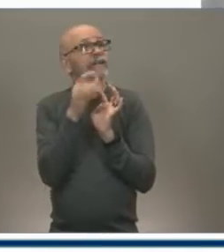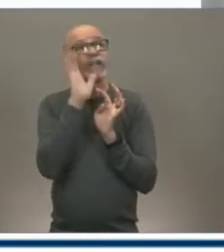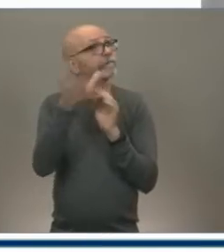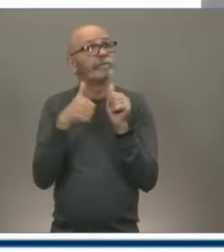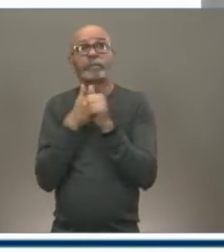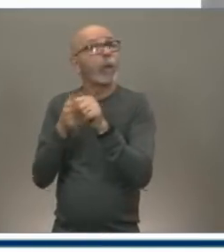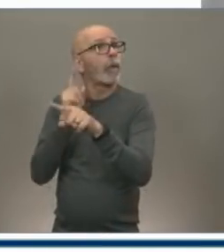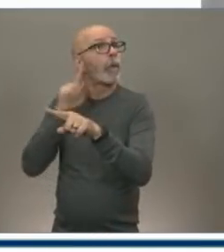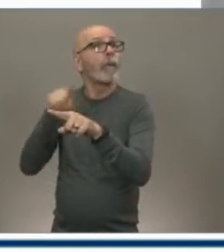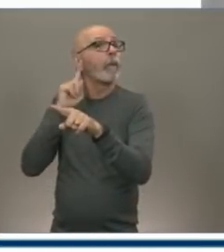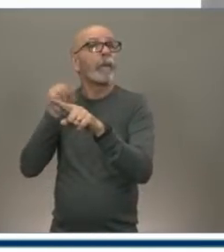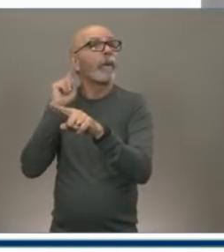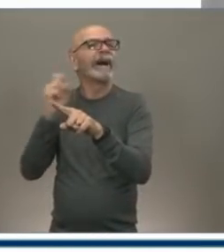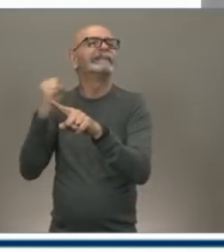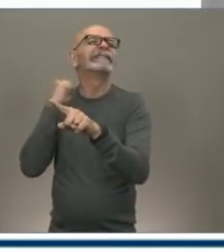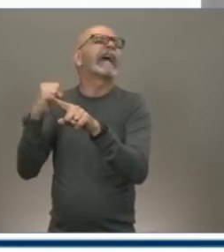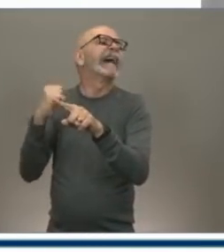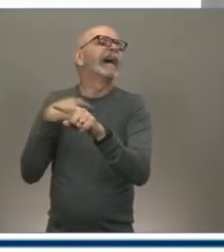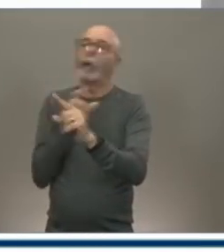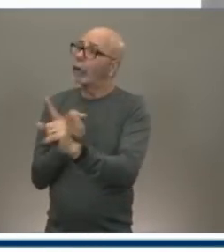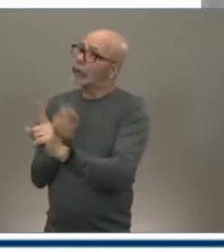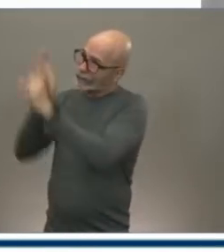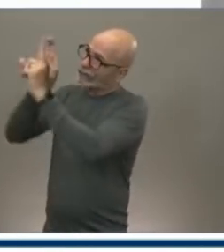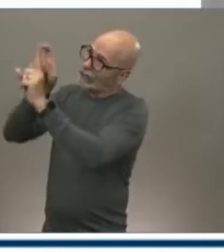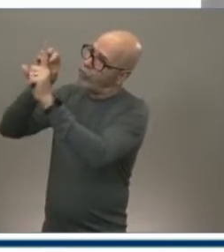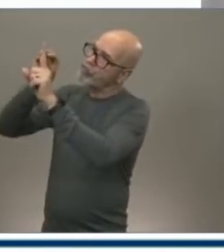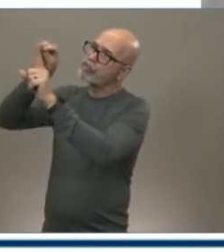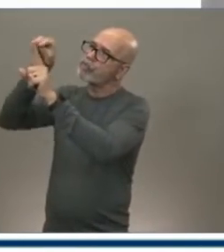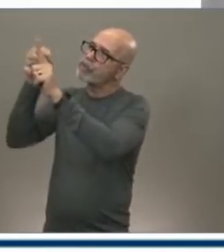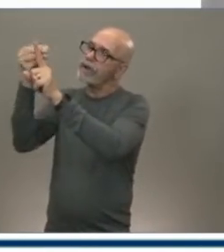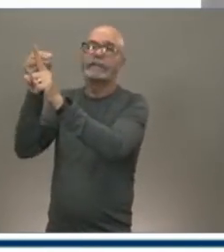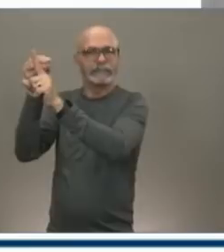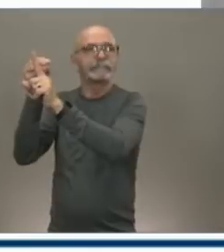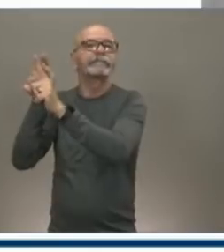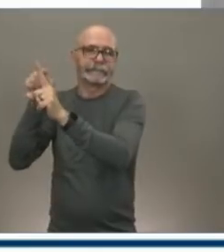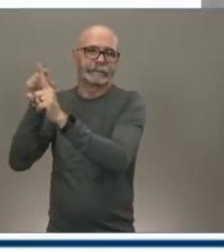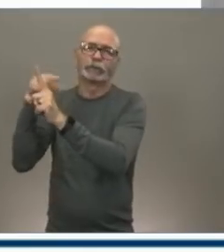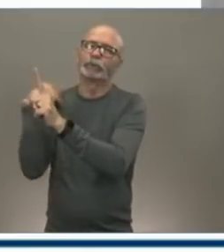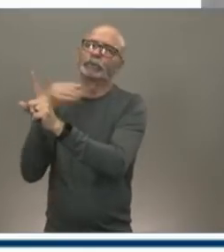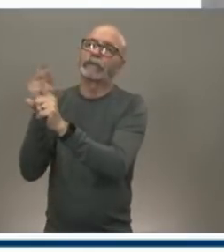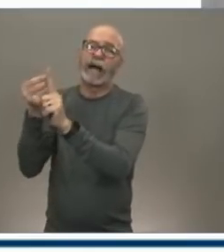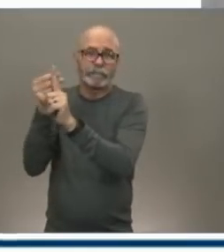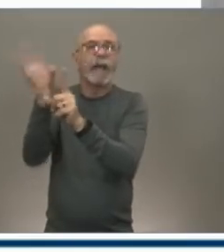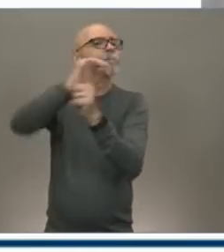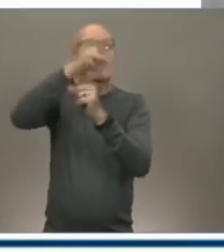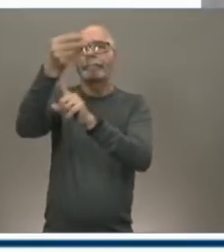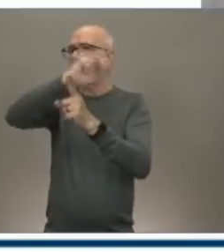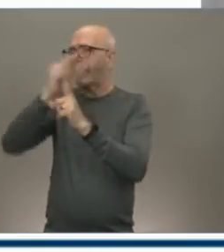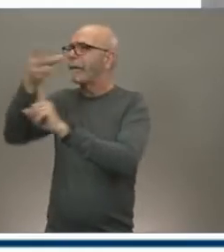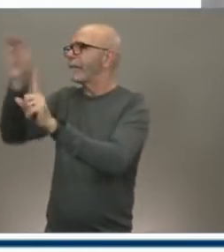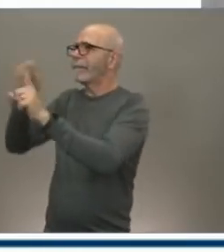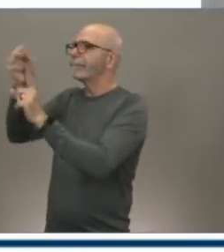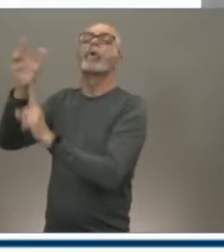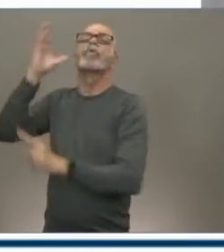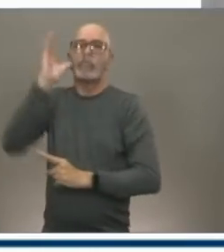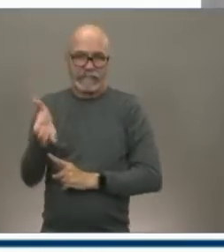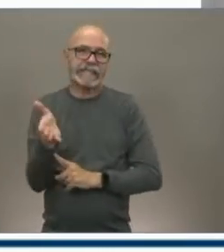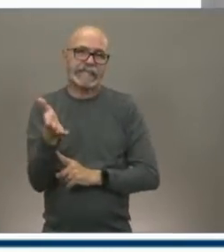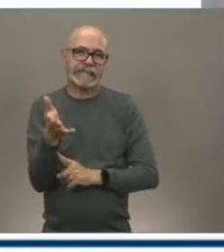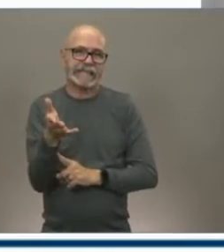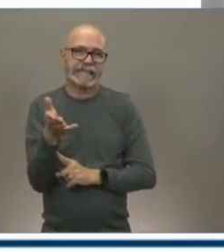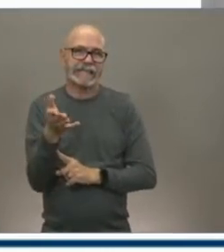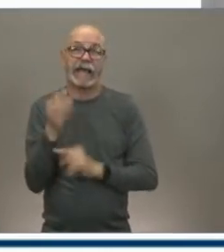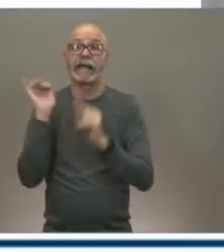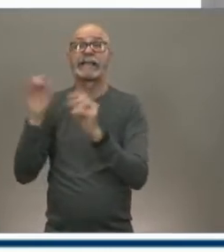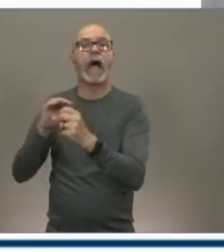someone, we stop wearing a mask, or quite frankly, we just decide this is a day that we're going to ignore those protocols. That's when COVID finds its way into